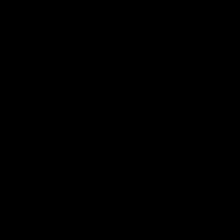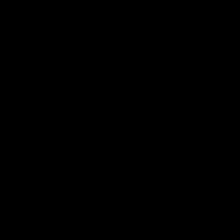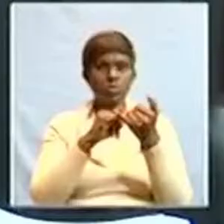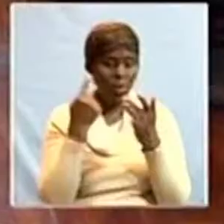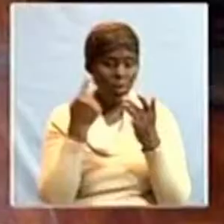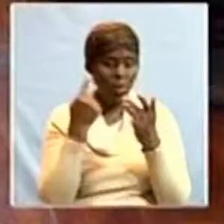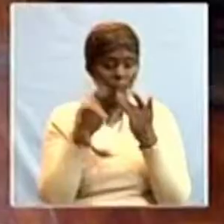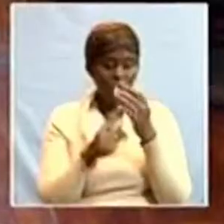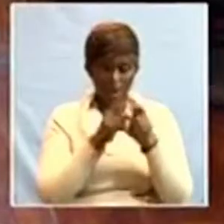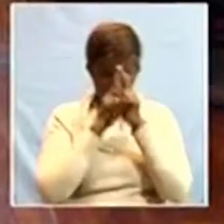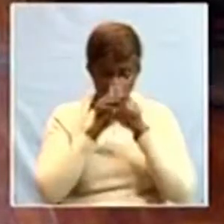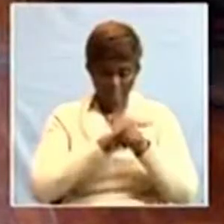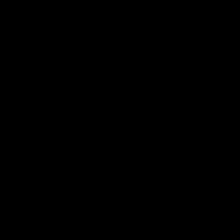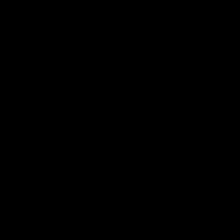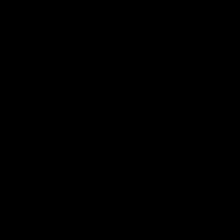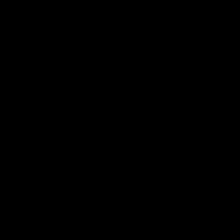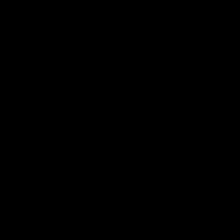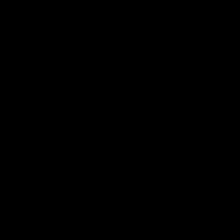The honorable member here has asked,